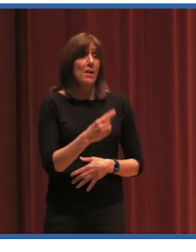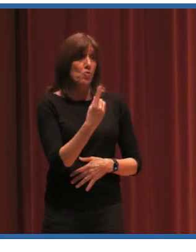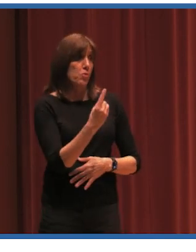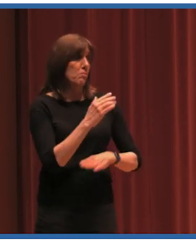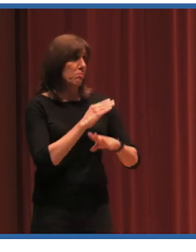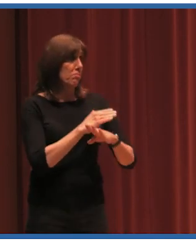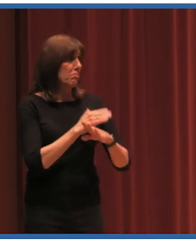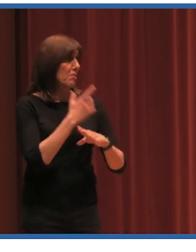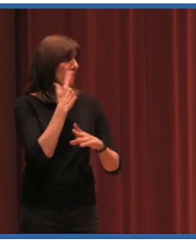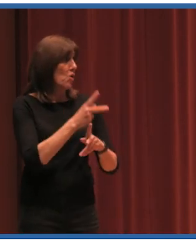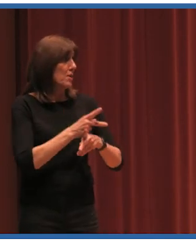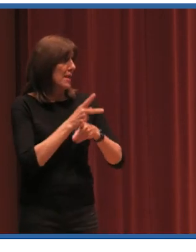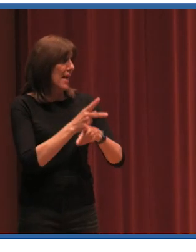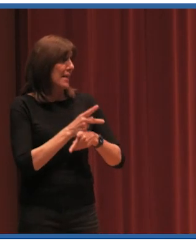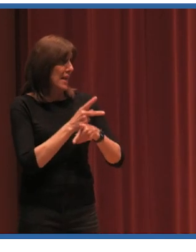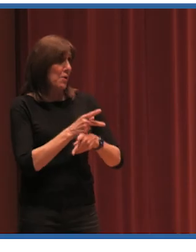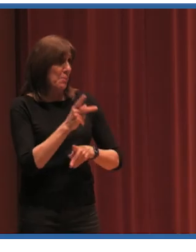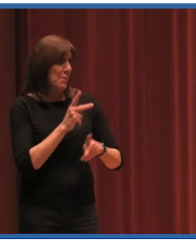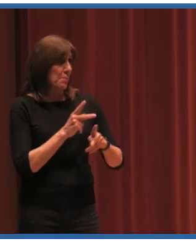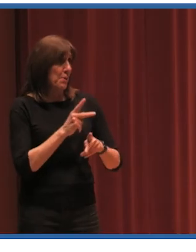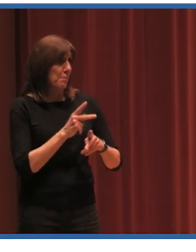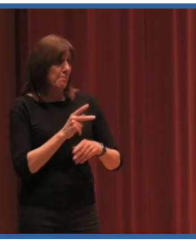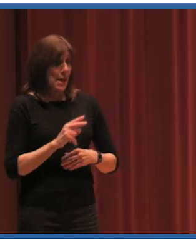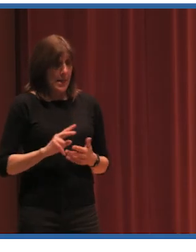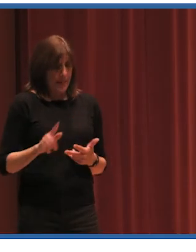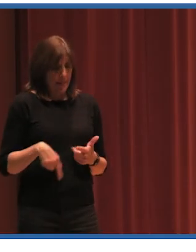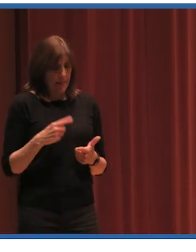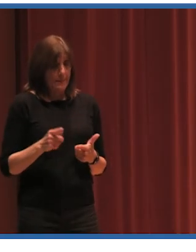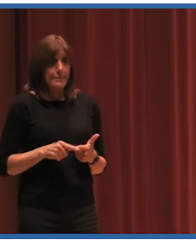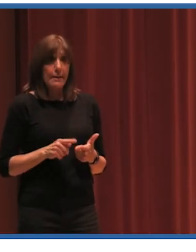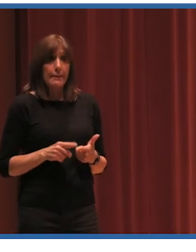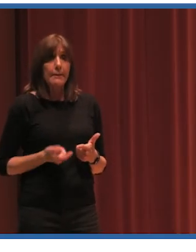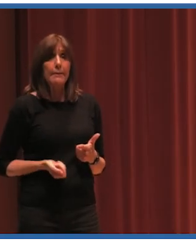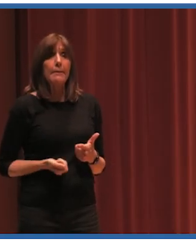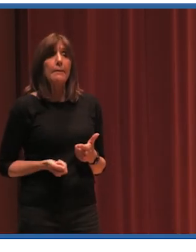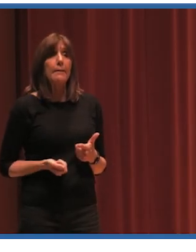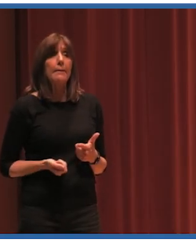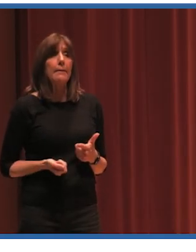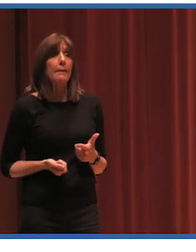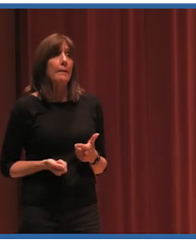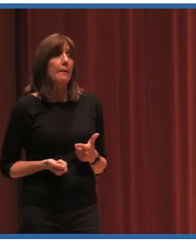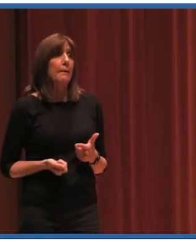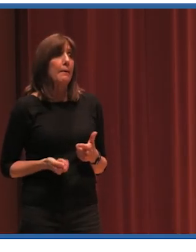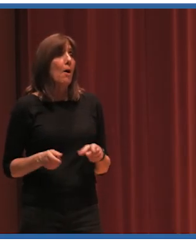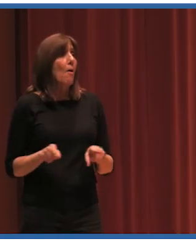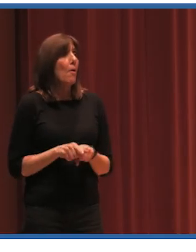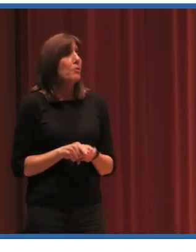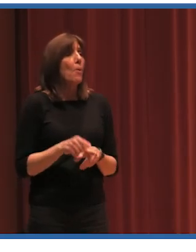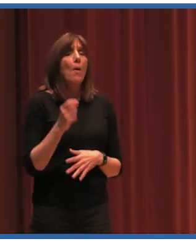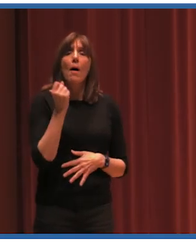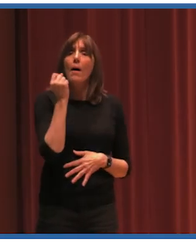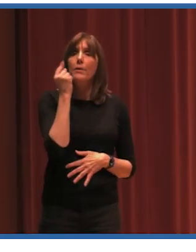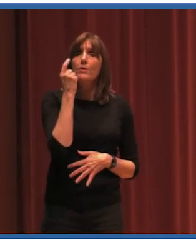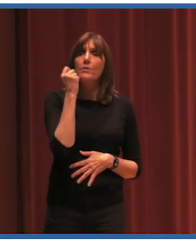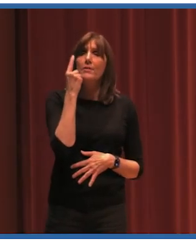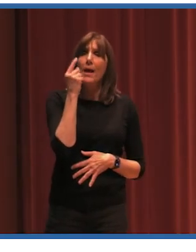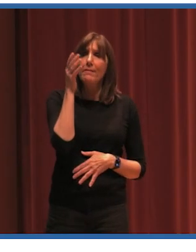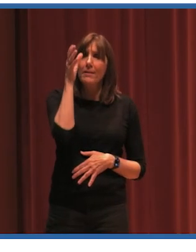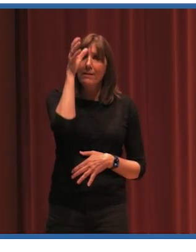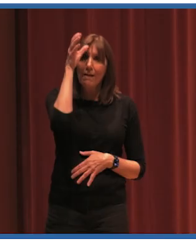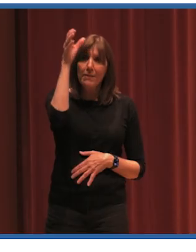obstacles for caregivers. I would say second is just also understanding the concept